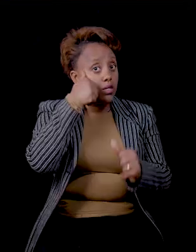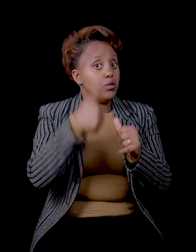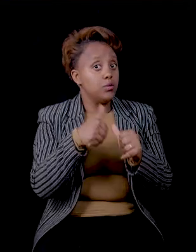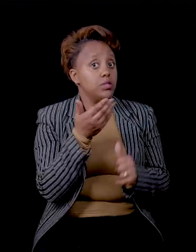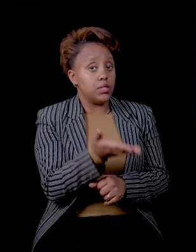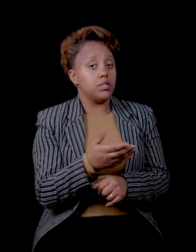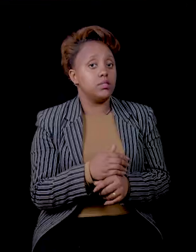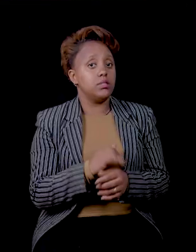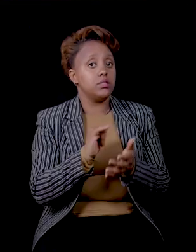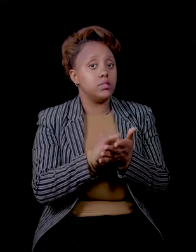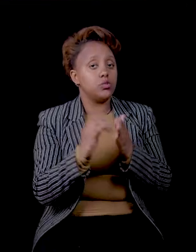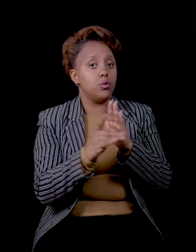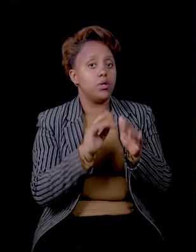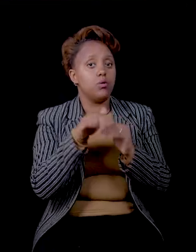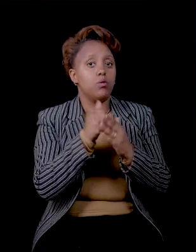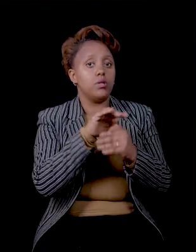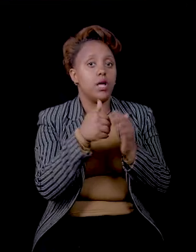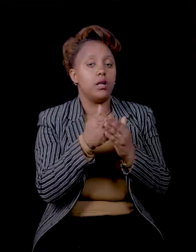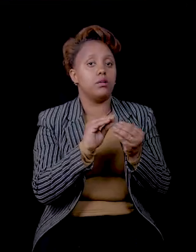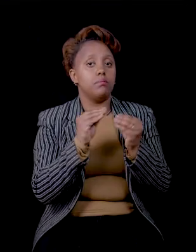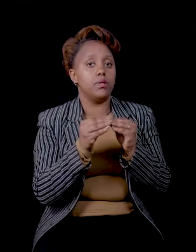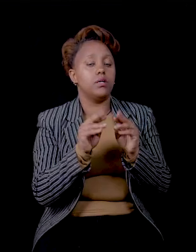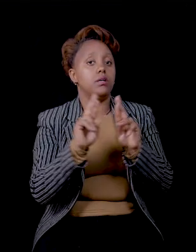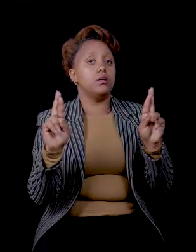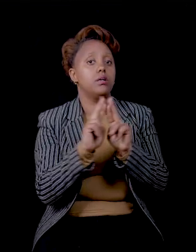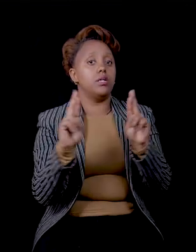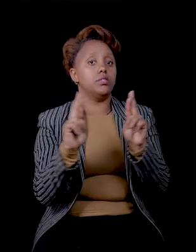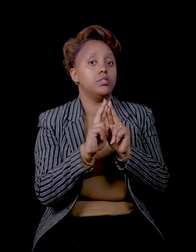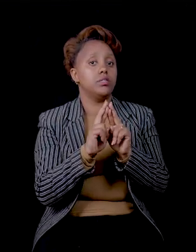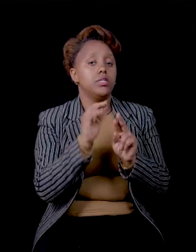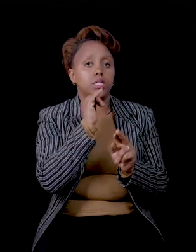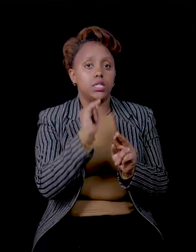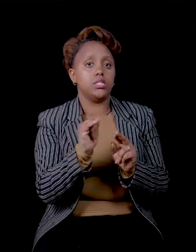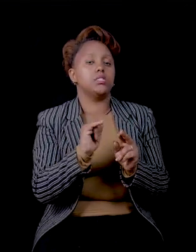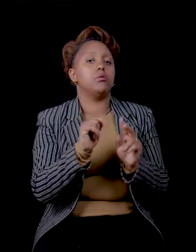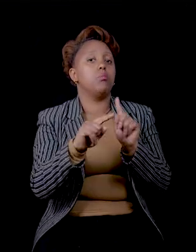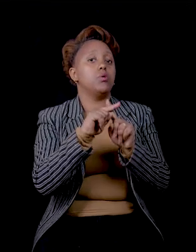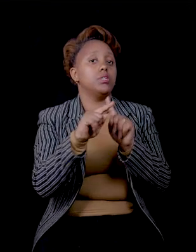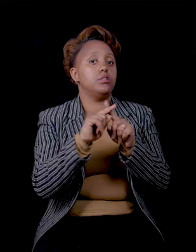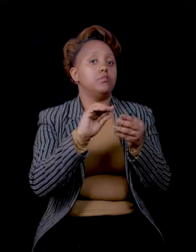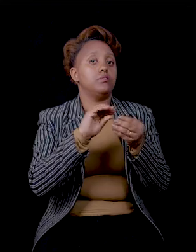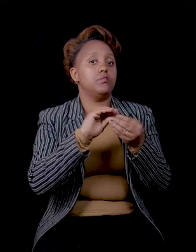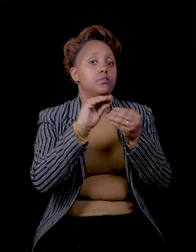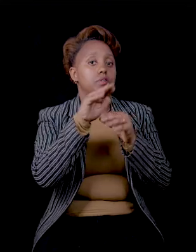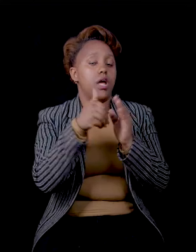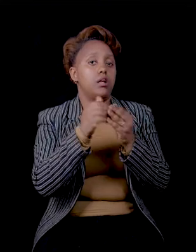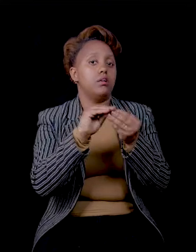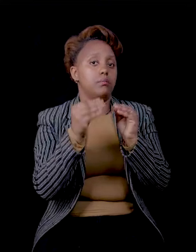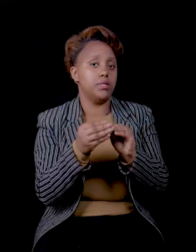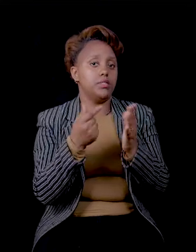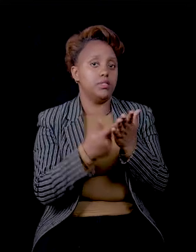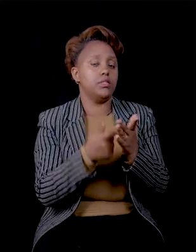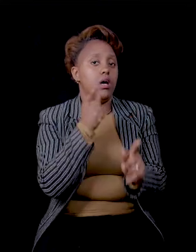Notice that the domain is the set of all real numbers. Likewise, the range is the set of positive real numbers. Actually,